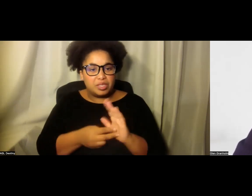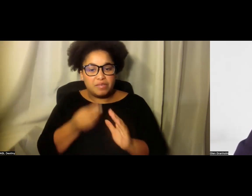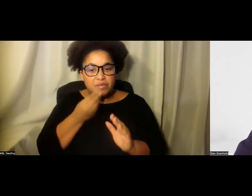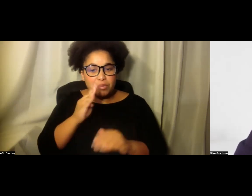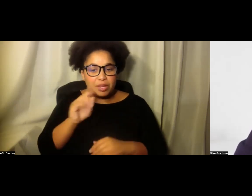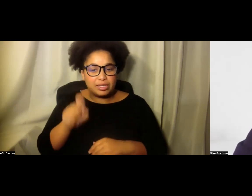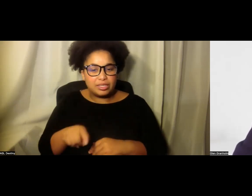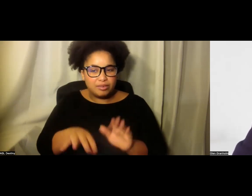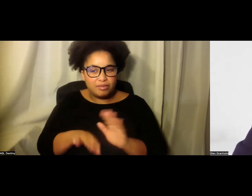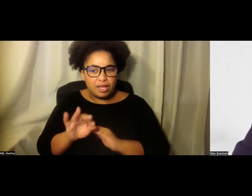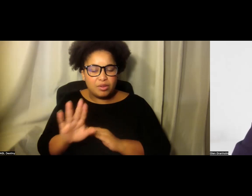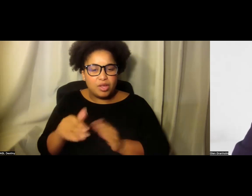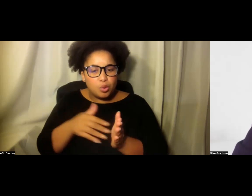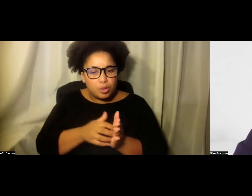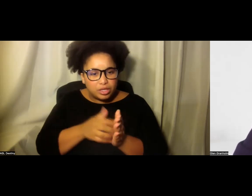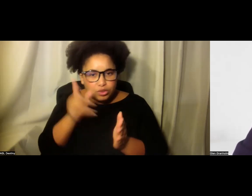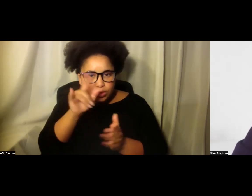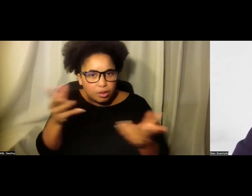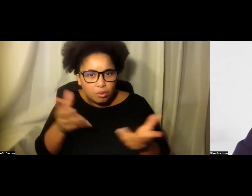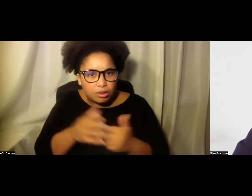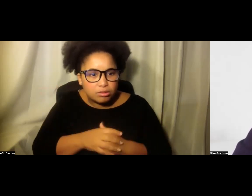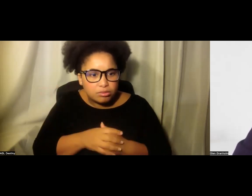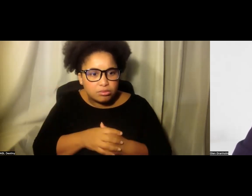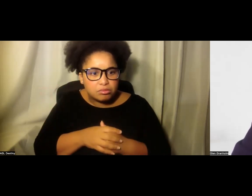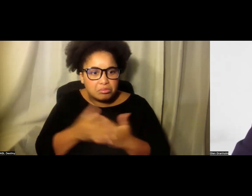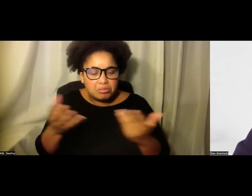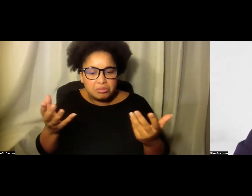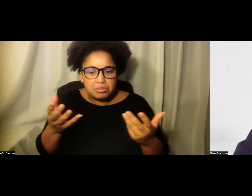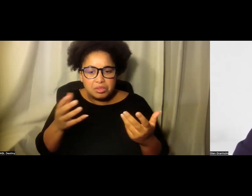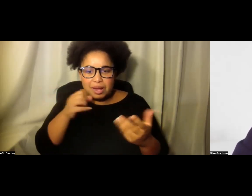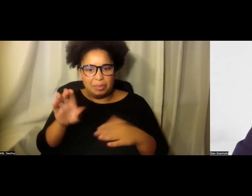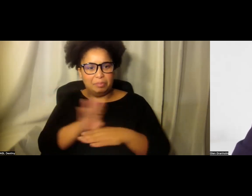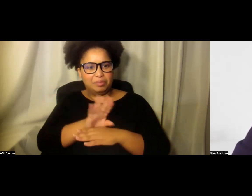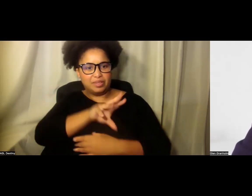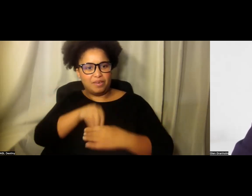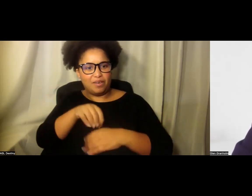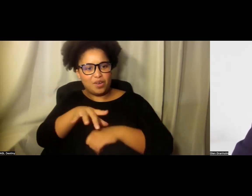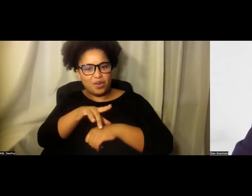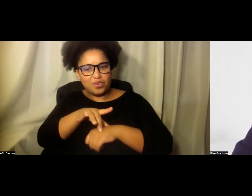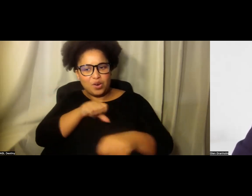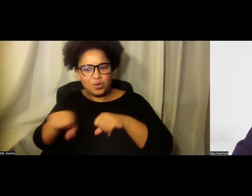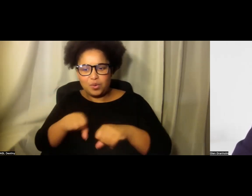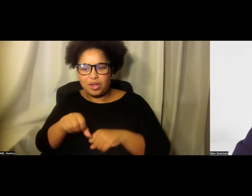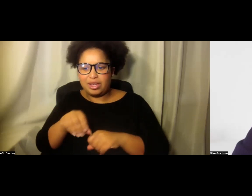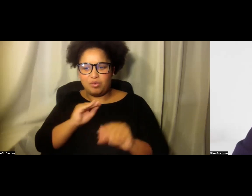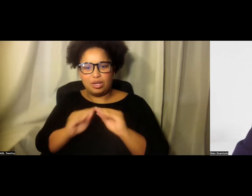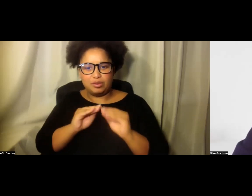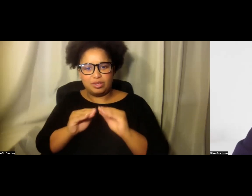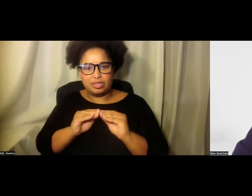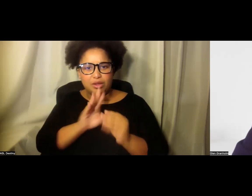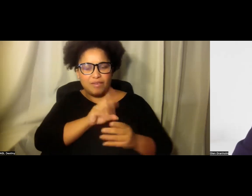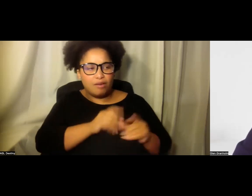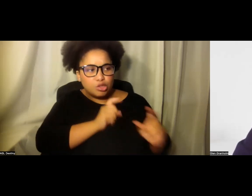to find out what their vulnerabilities even were, because they're not in the business of earthquake retrofit, they're in the business of